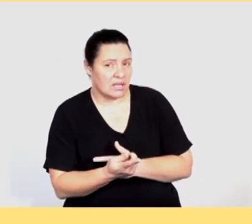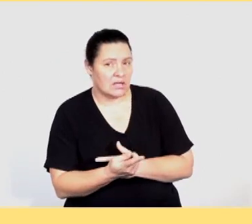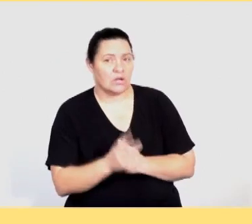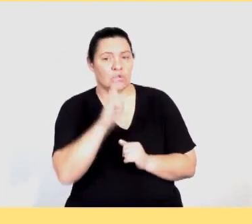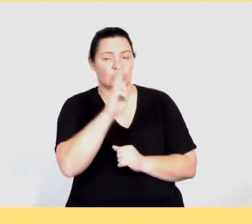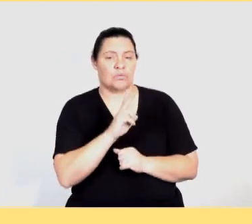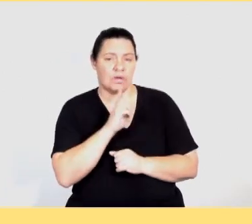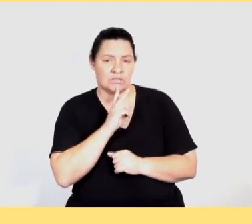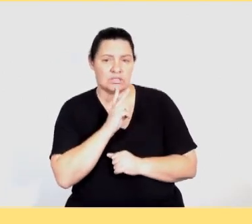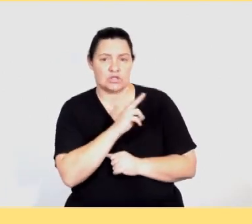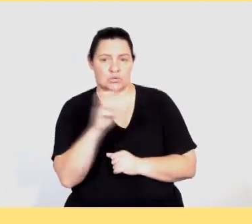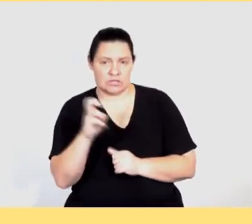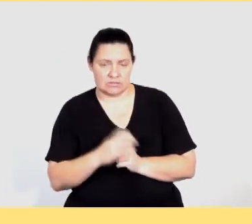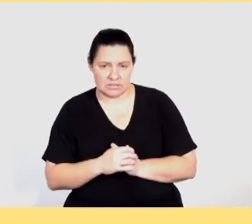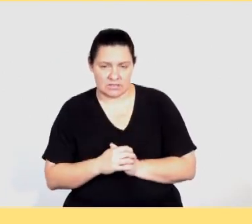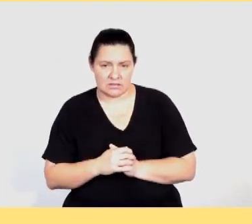stationery?